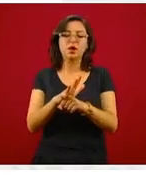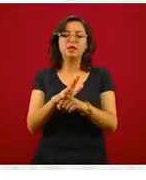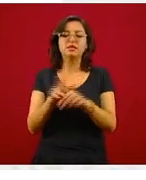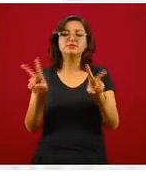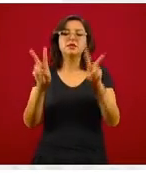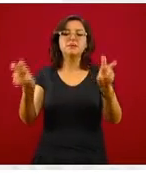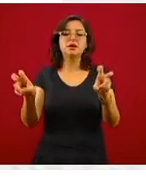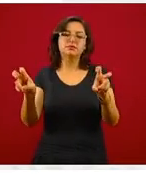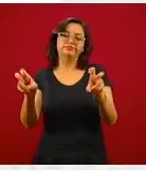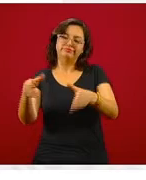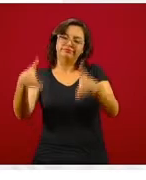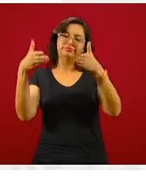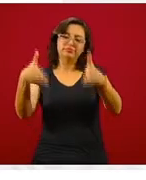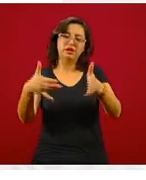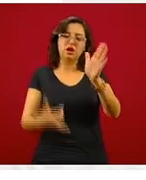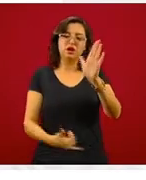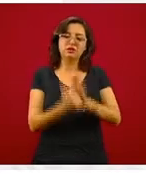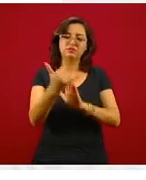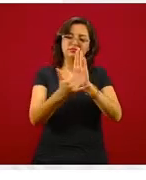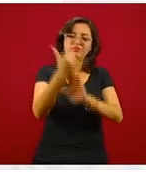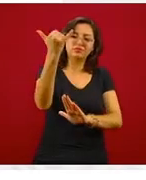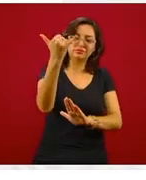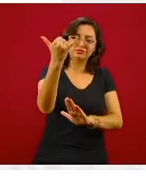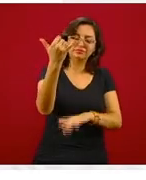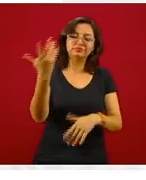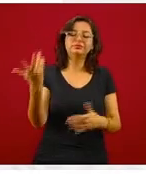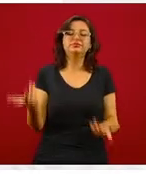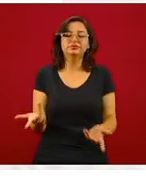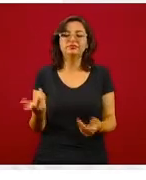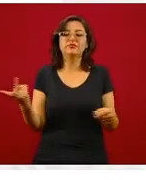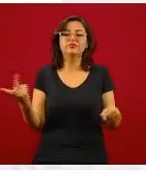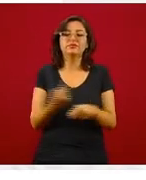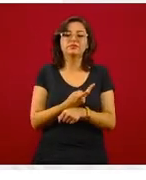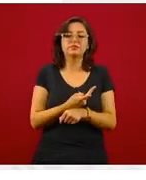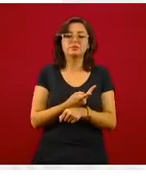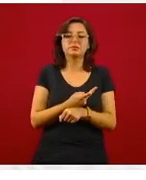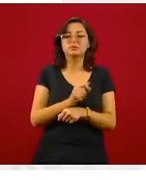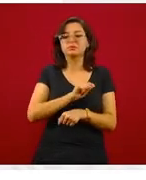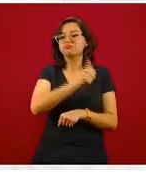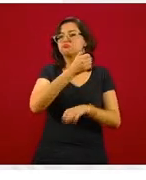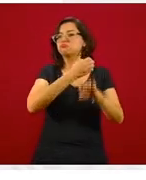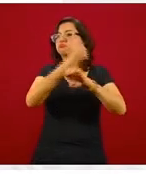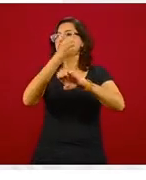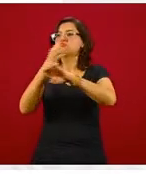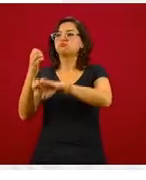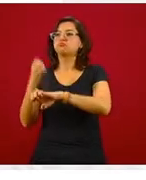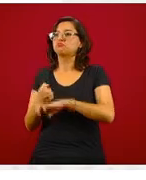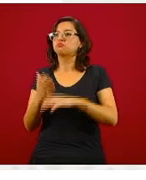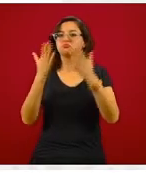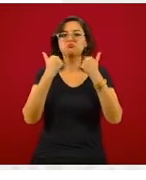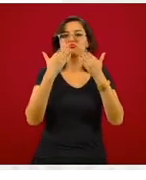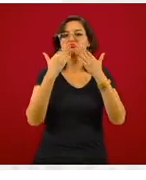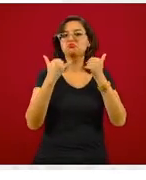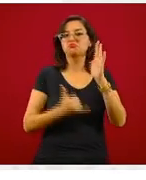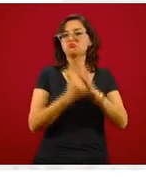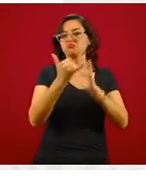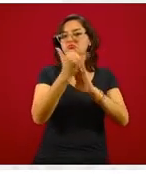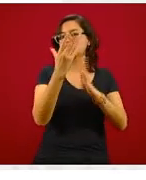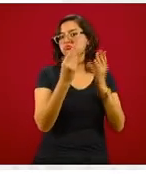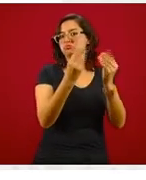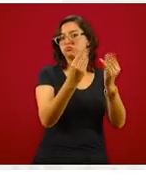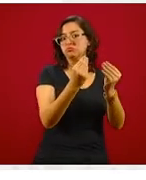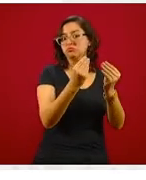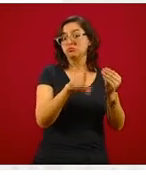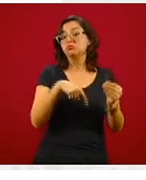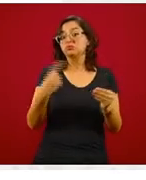Because what we are analyzing here is the sector, the construction sector. So there's